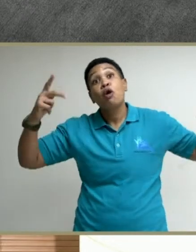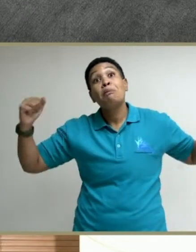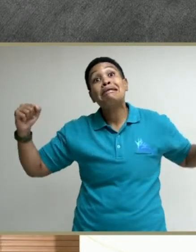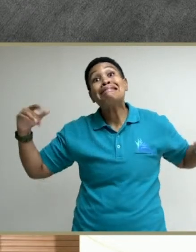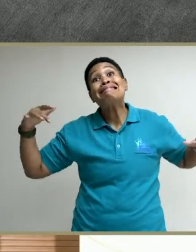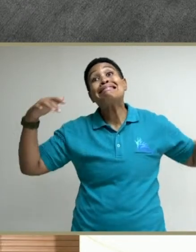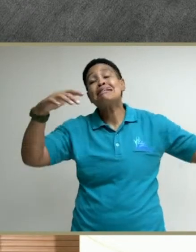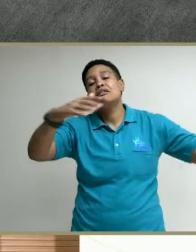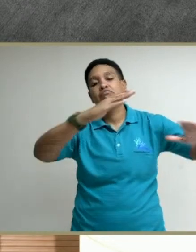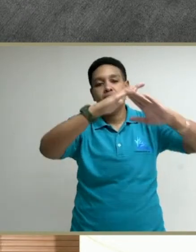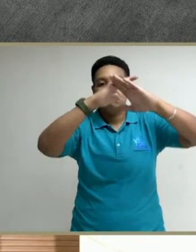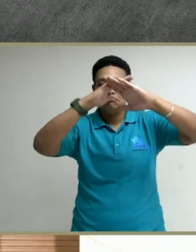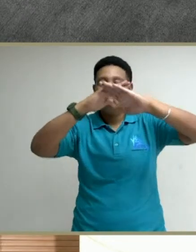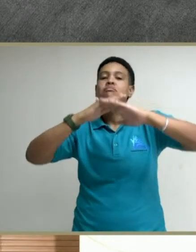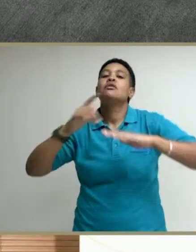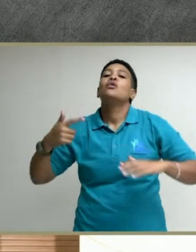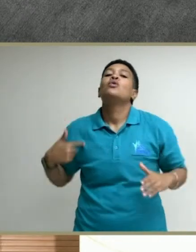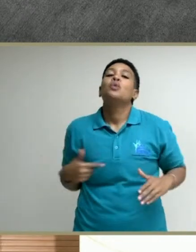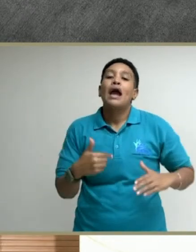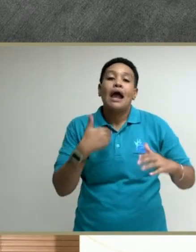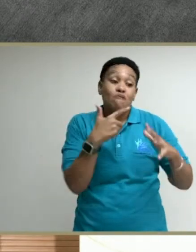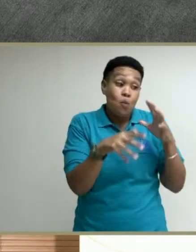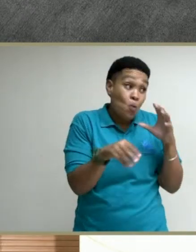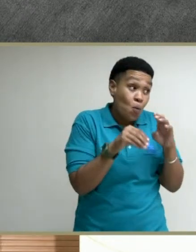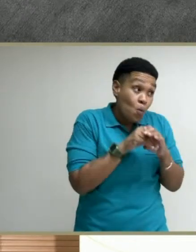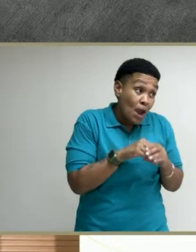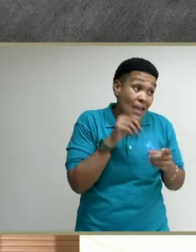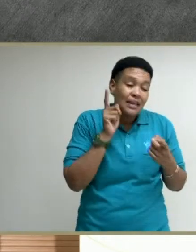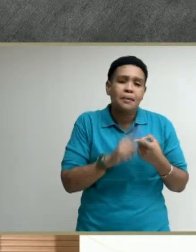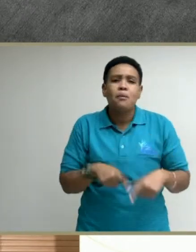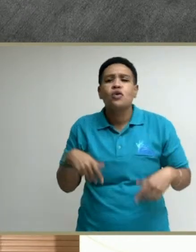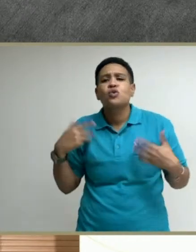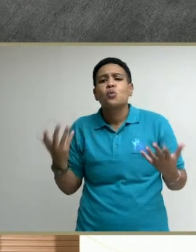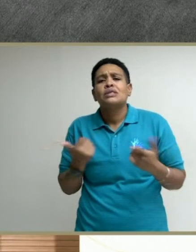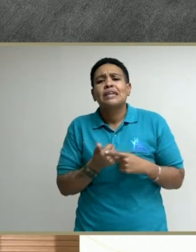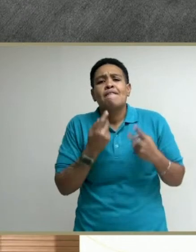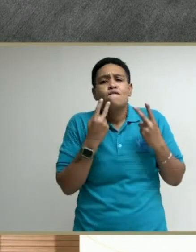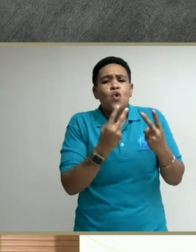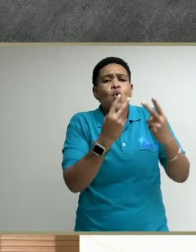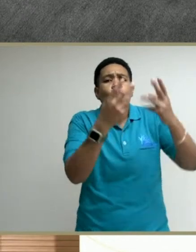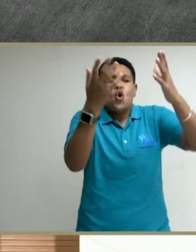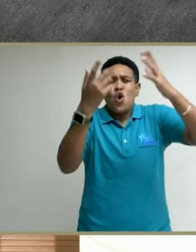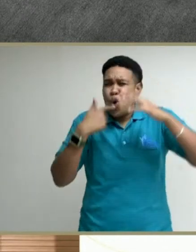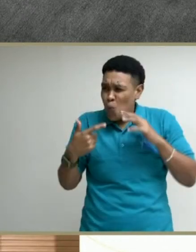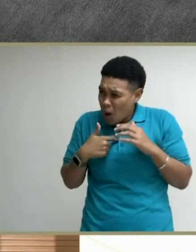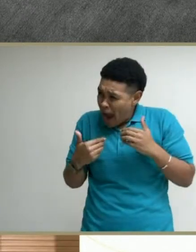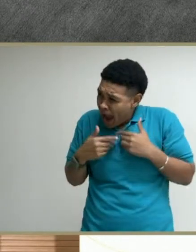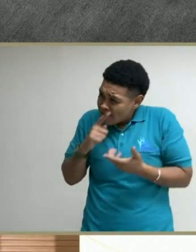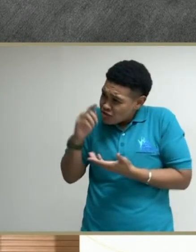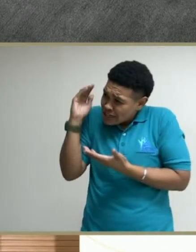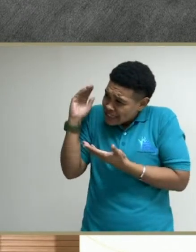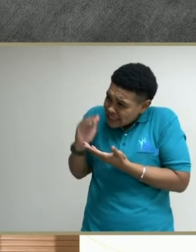were prohibited, and we had weddings, etc., funerals, etc., that we had